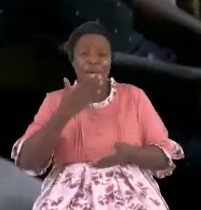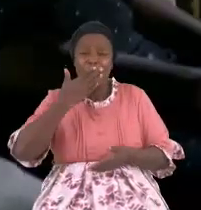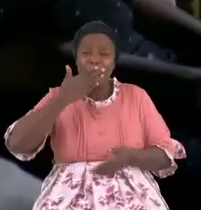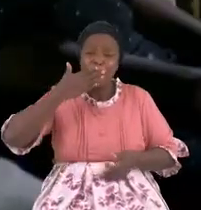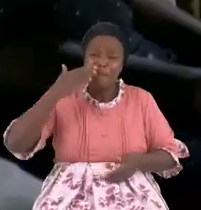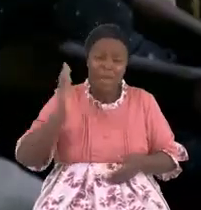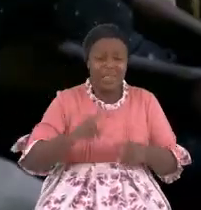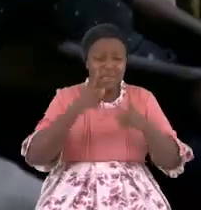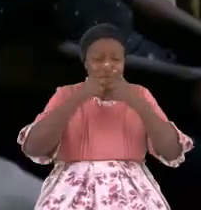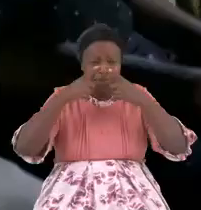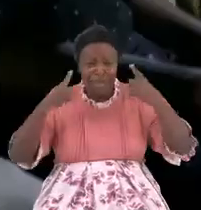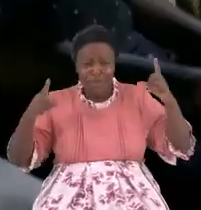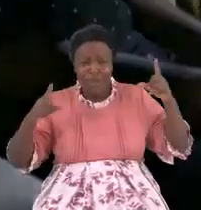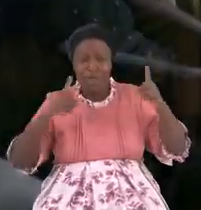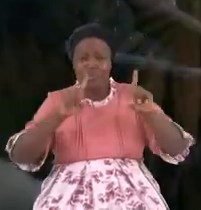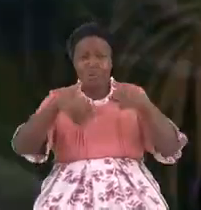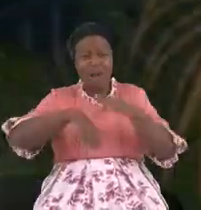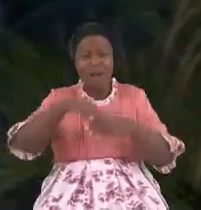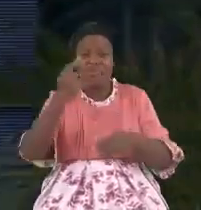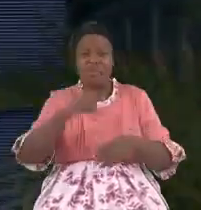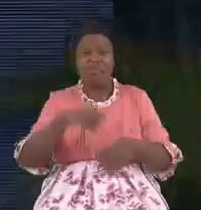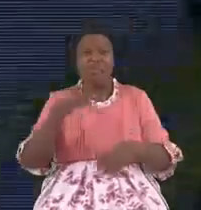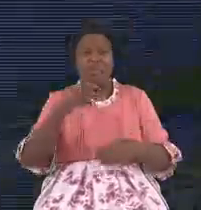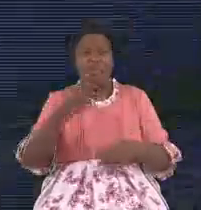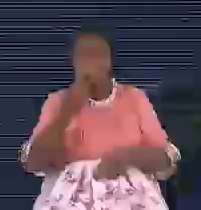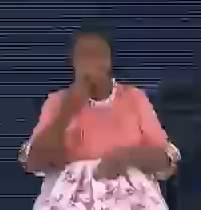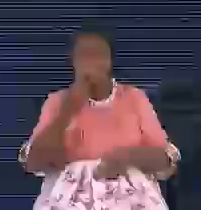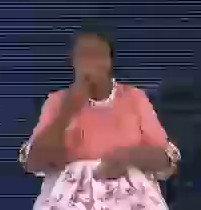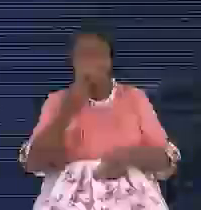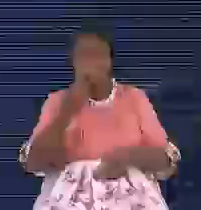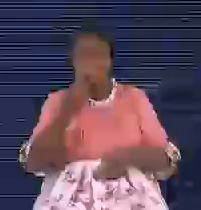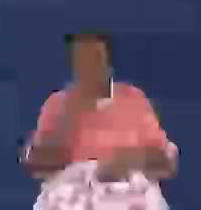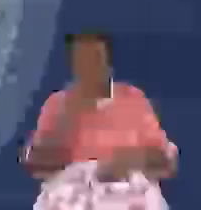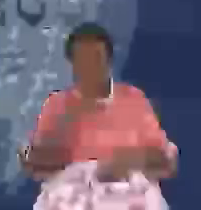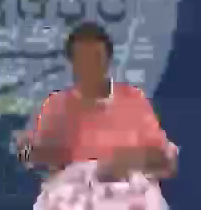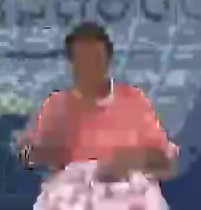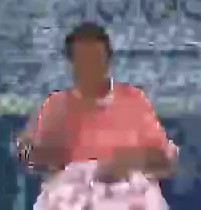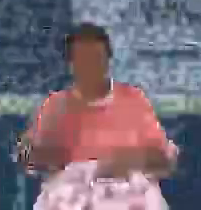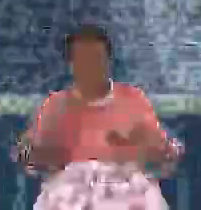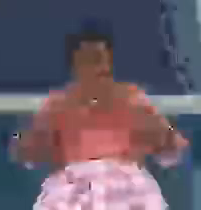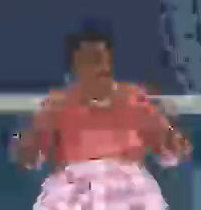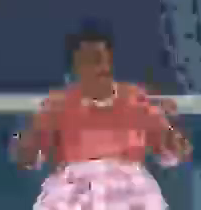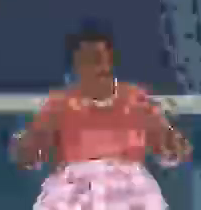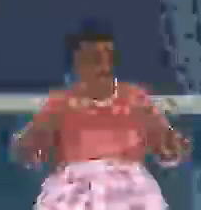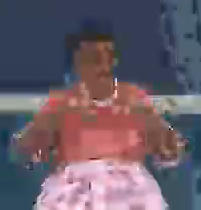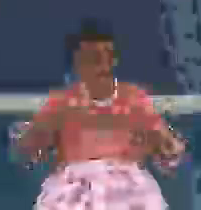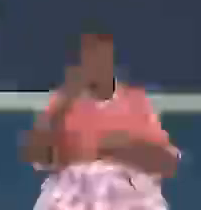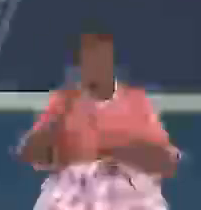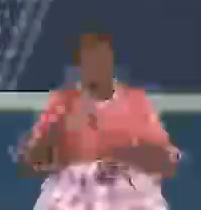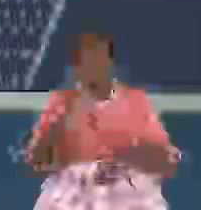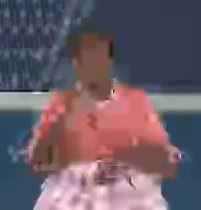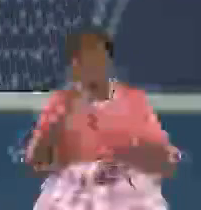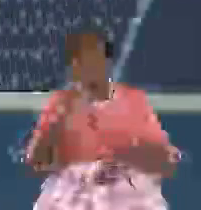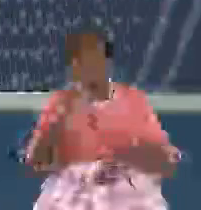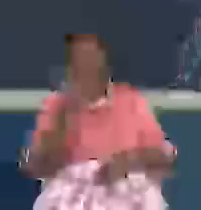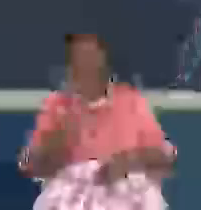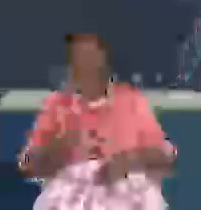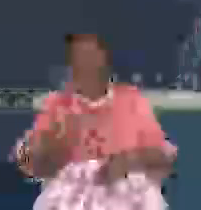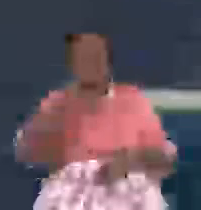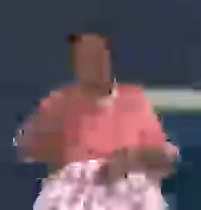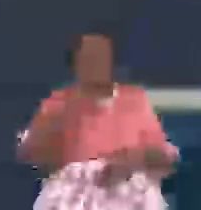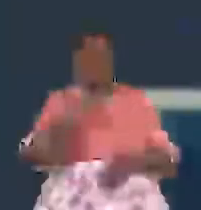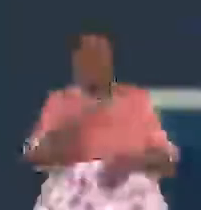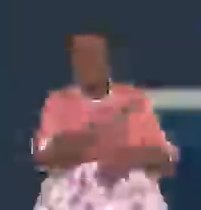out of your mouth the chi language will go out of your mouth that cheek character that he